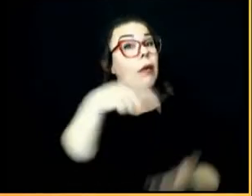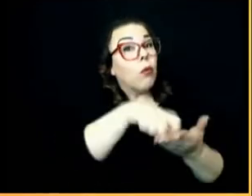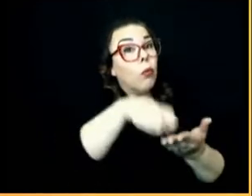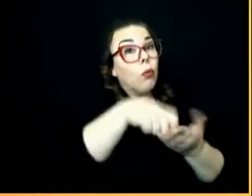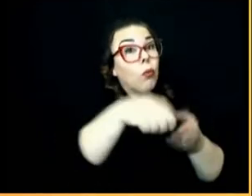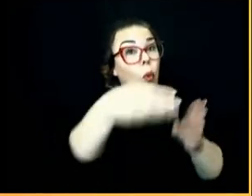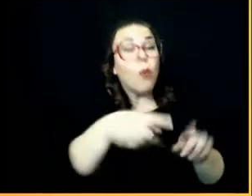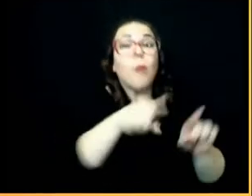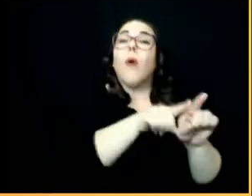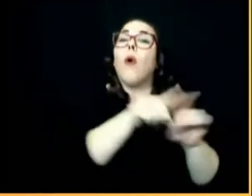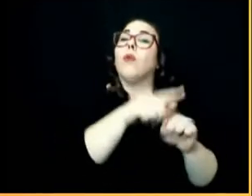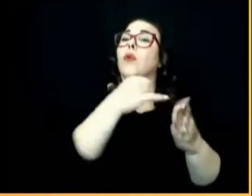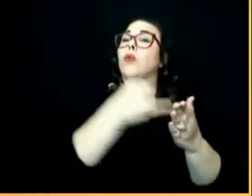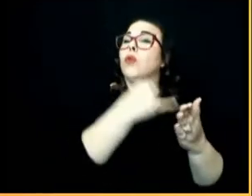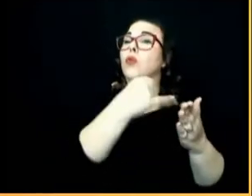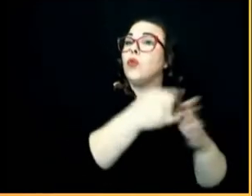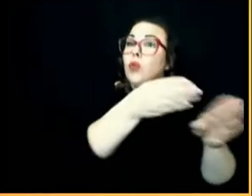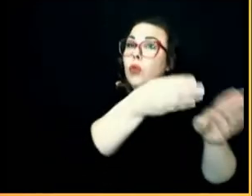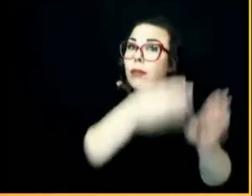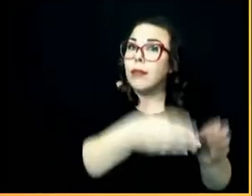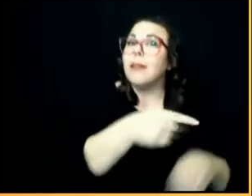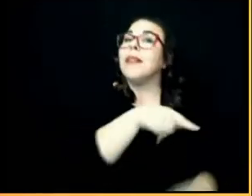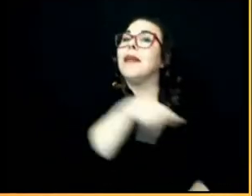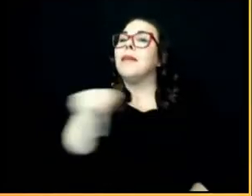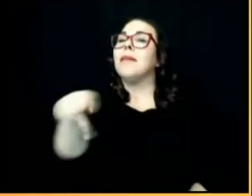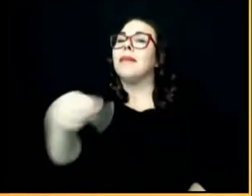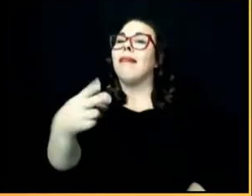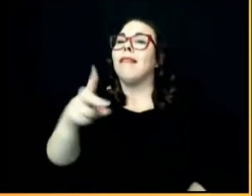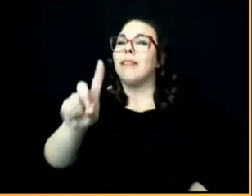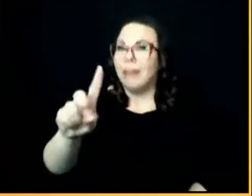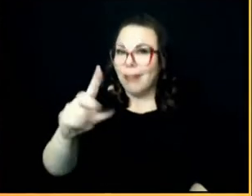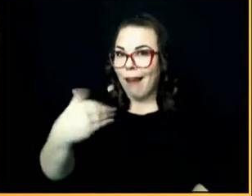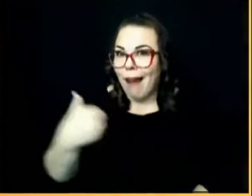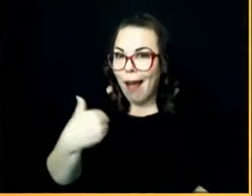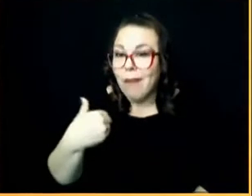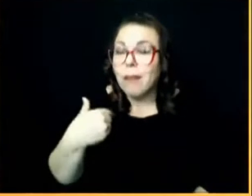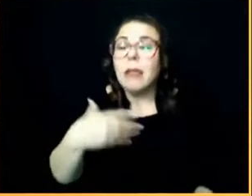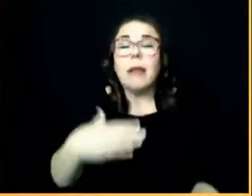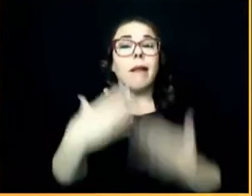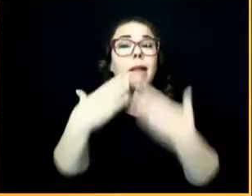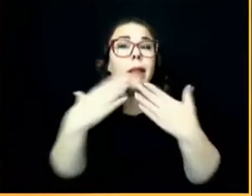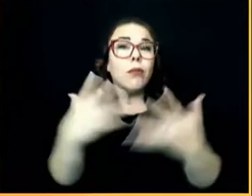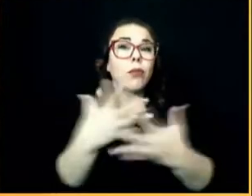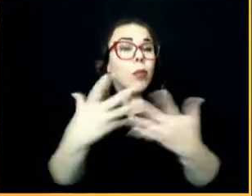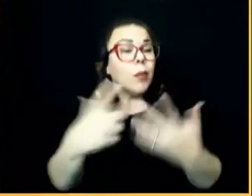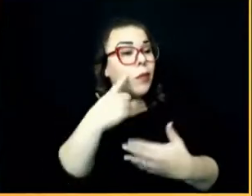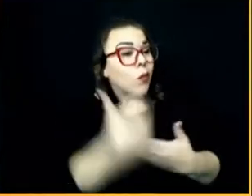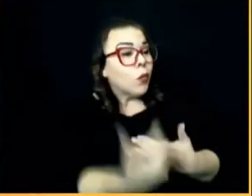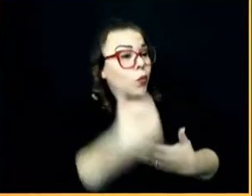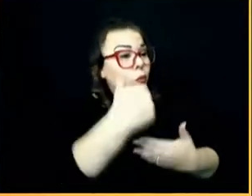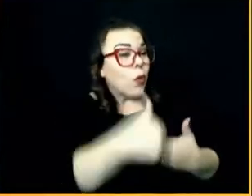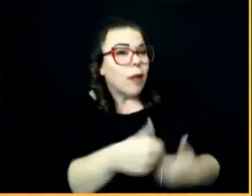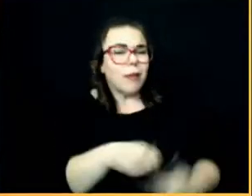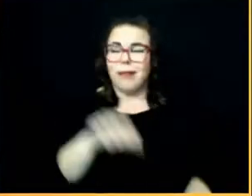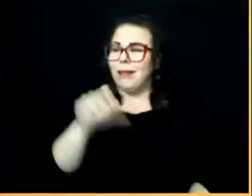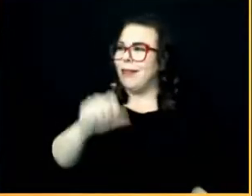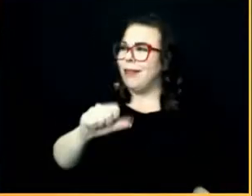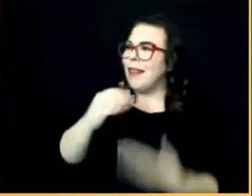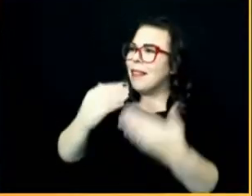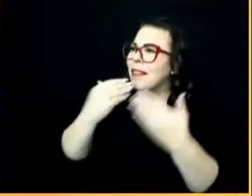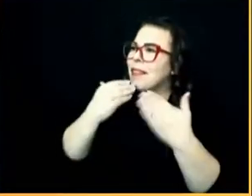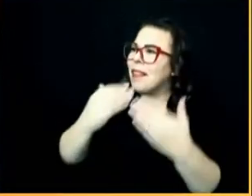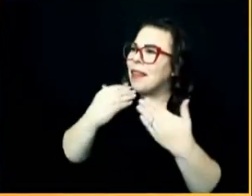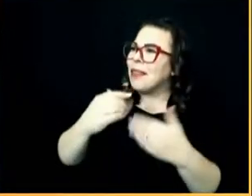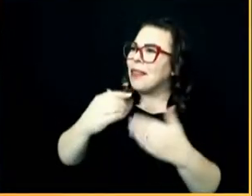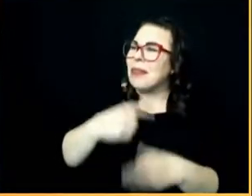journalist and has a PhD from Emory University. Samantha, thank you so much for joining us. Thank you for having me. It's a pleasure to be